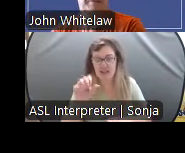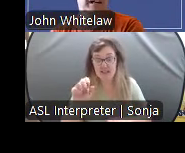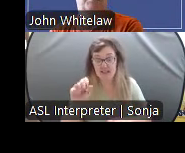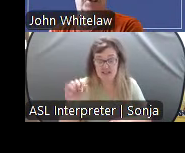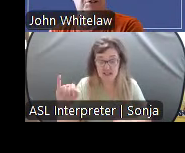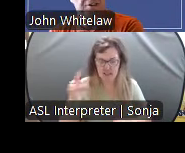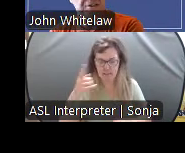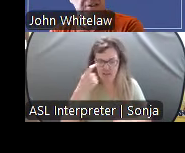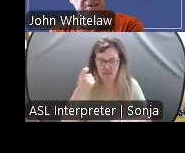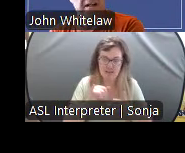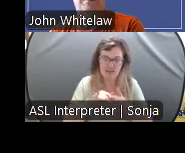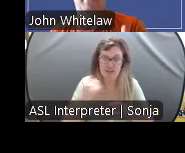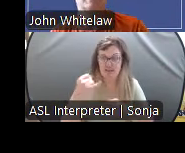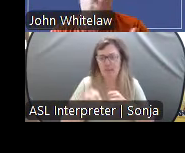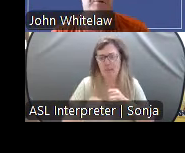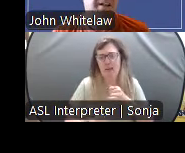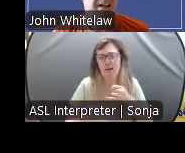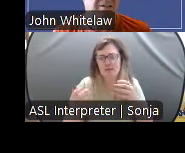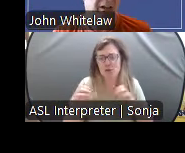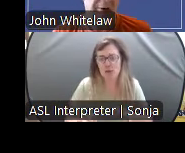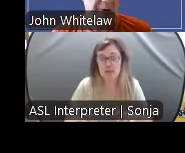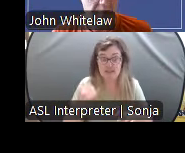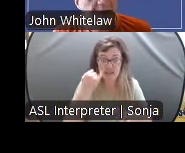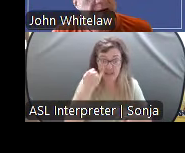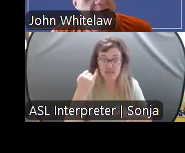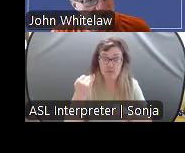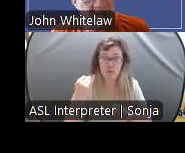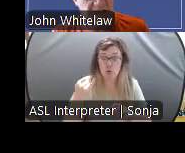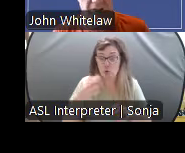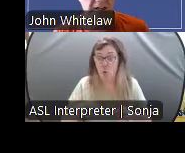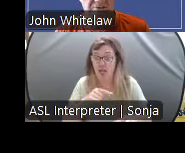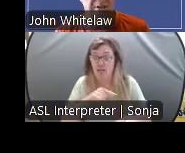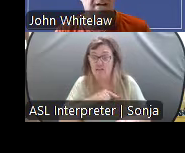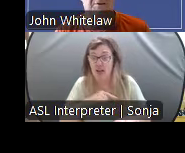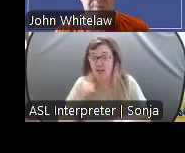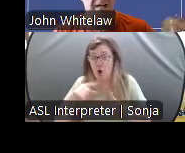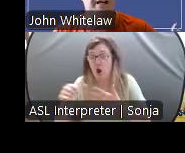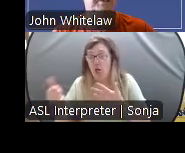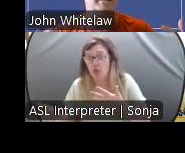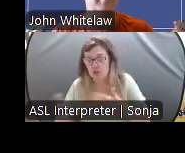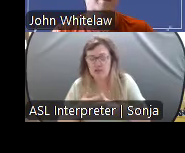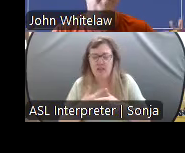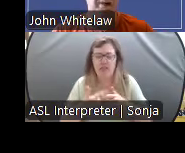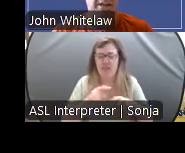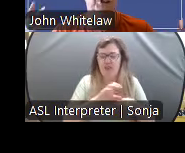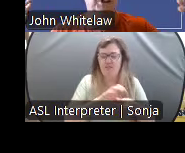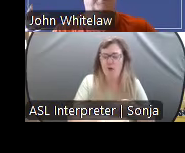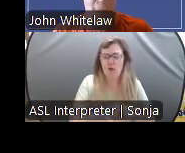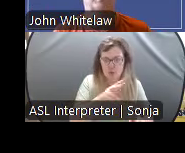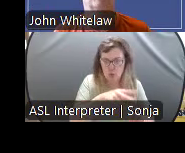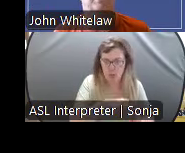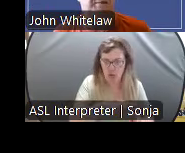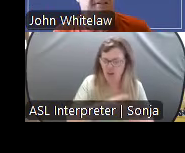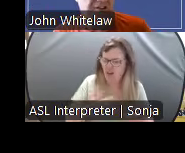payment of last resort. And if you're eligible for anything else, they're going to make you apply. So I have clients who say, you mean I have to give up a chunk